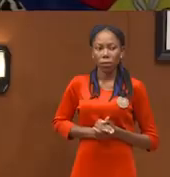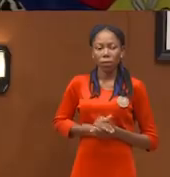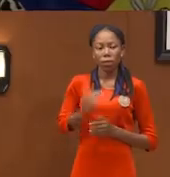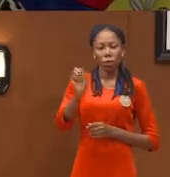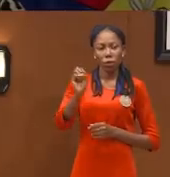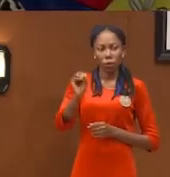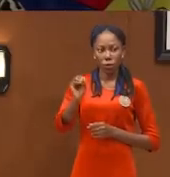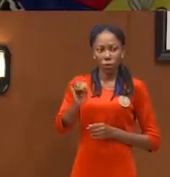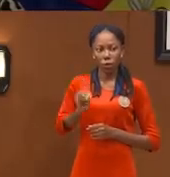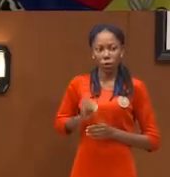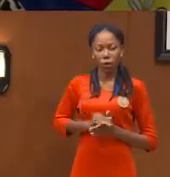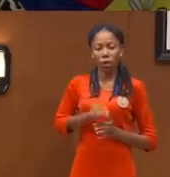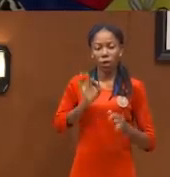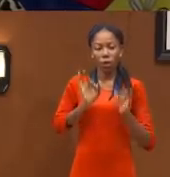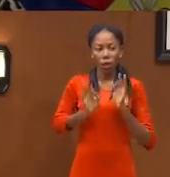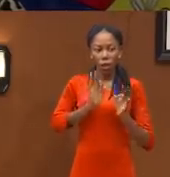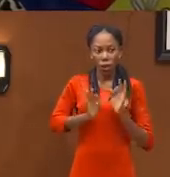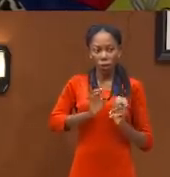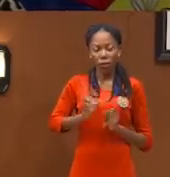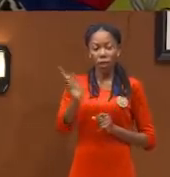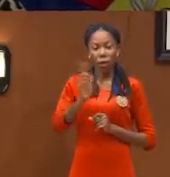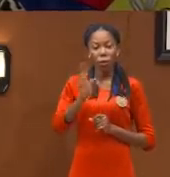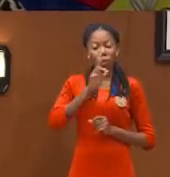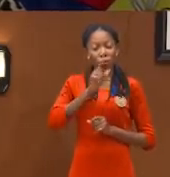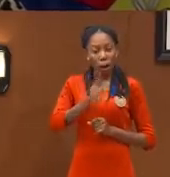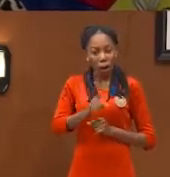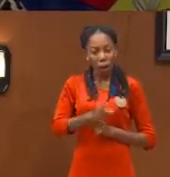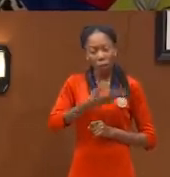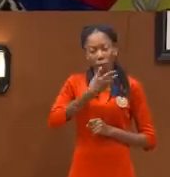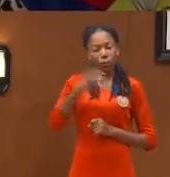So Hillary, if you're hearing us, we're your tail, we're looking for you.